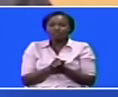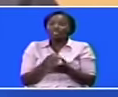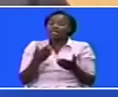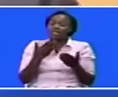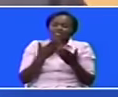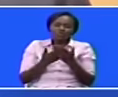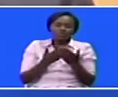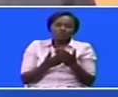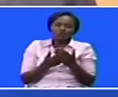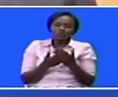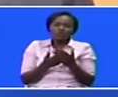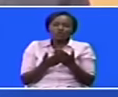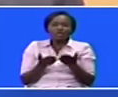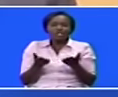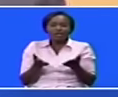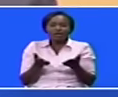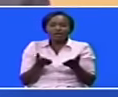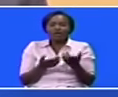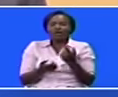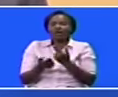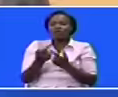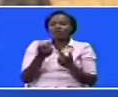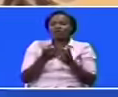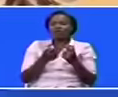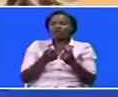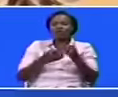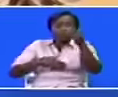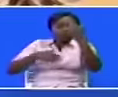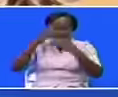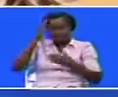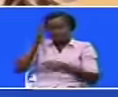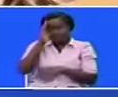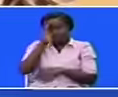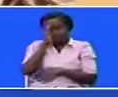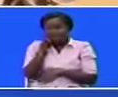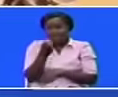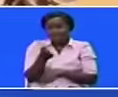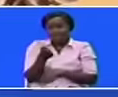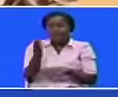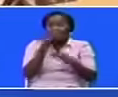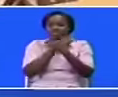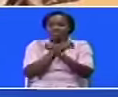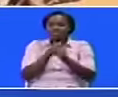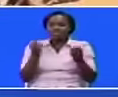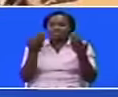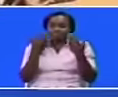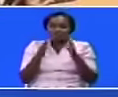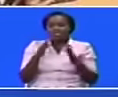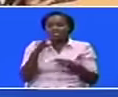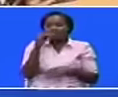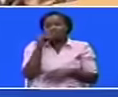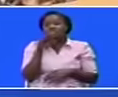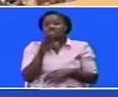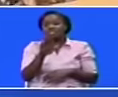you very much, studio. We are coming to you live from Kibabi University. Here is when the president has just completed his speech. He has